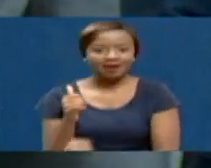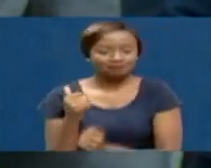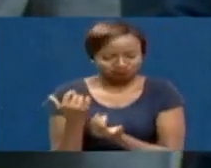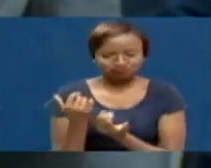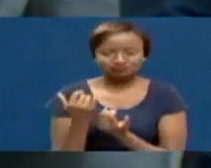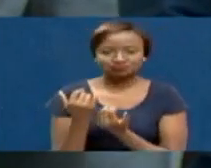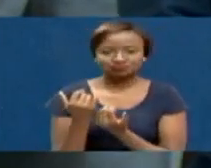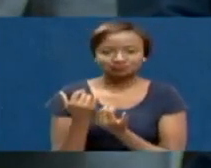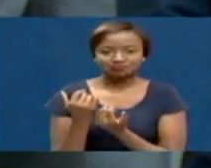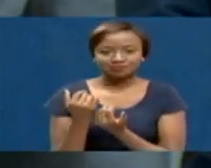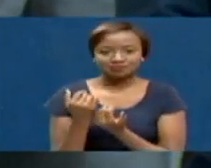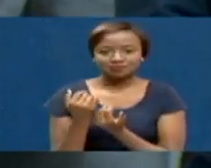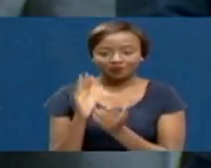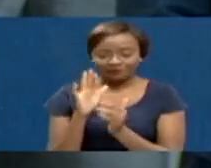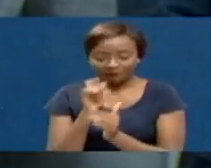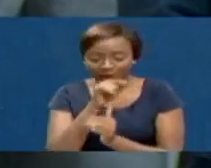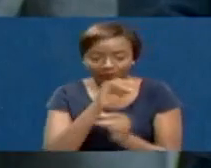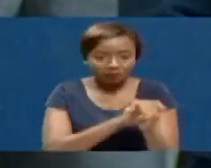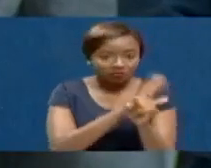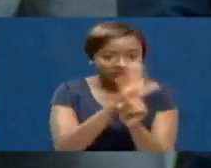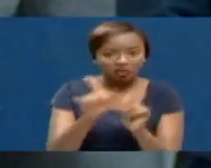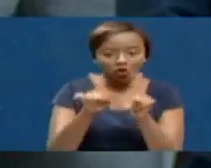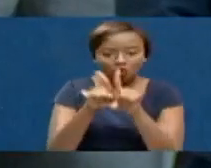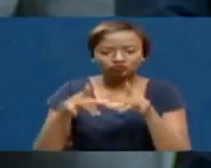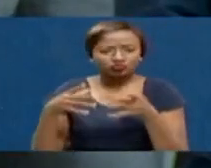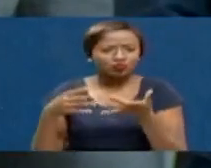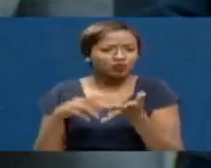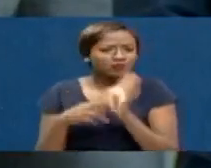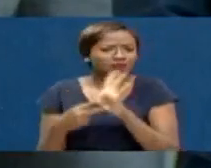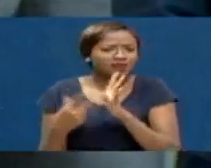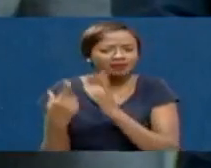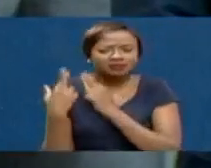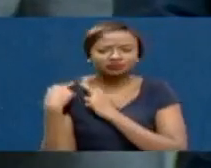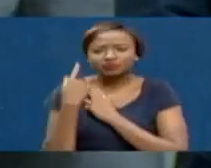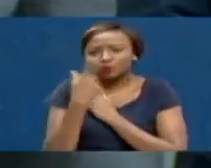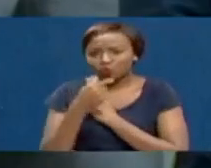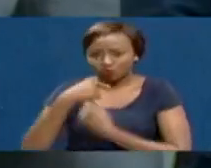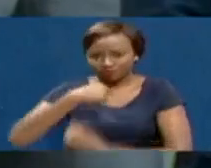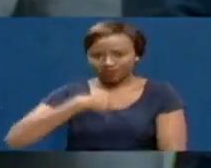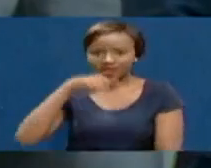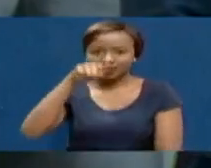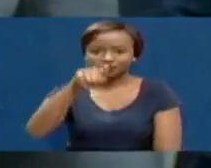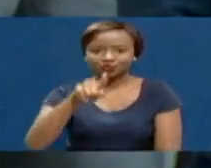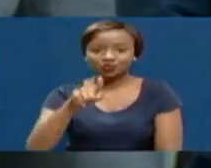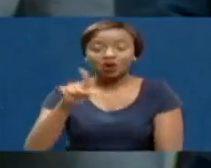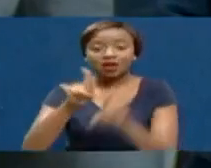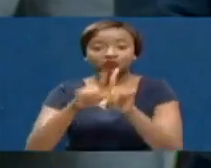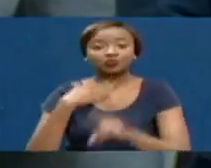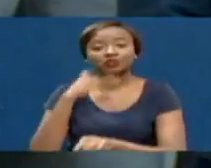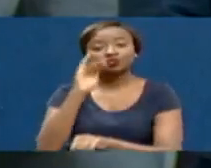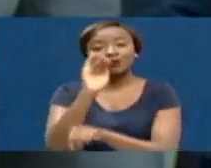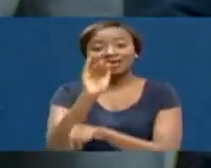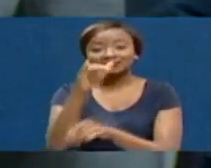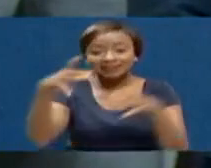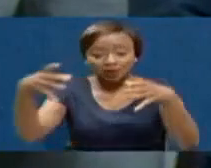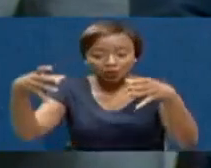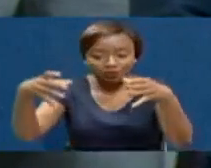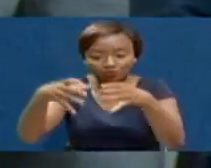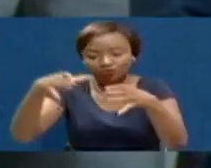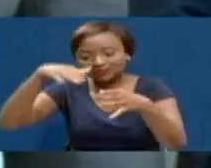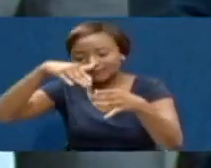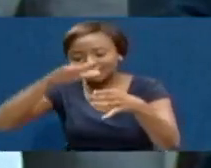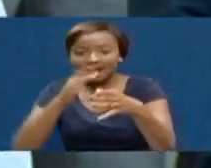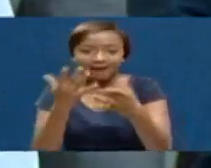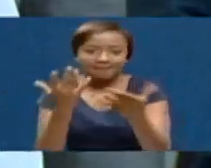responsibility as it is a community responsibility. And what we are asking our community, the